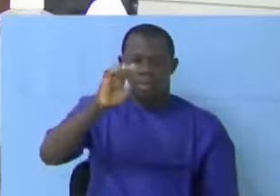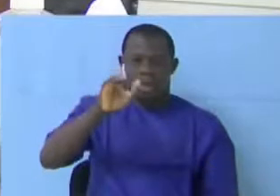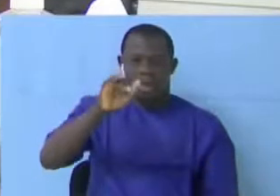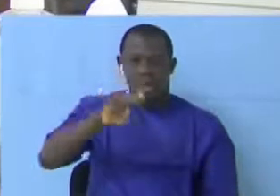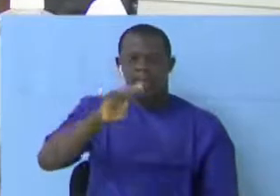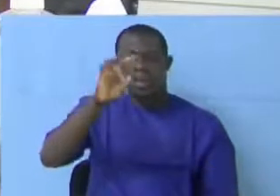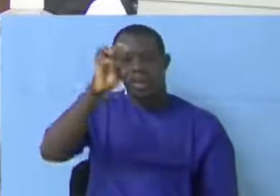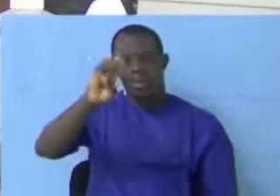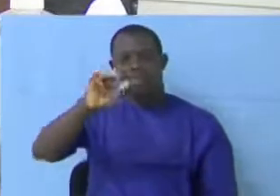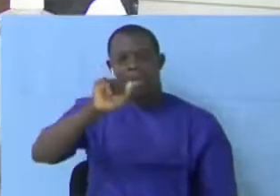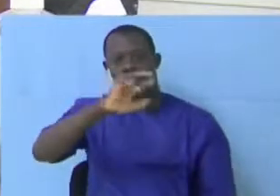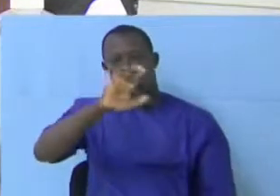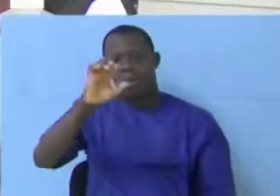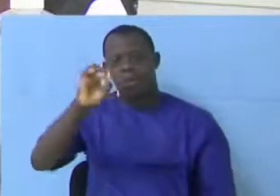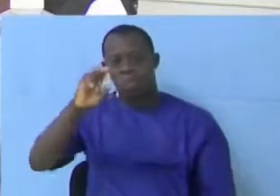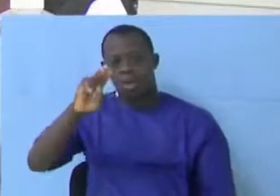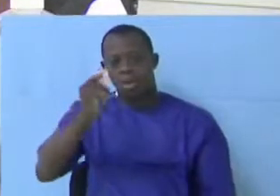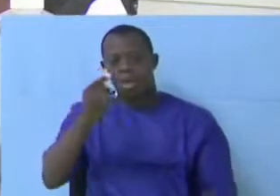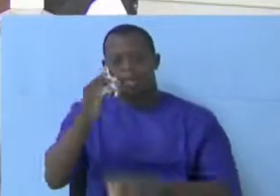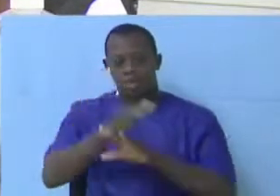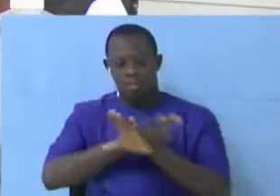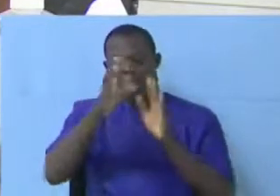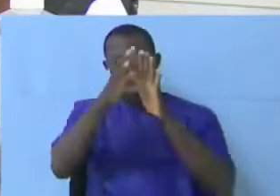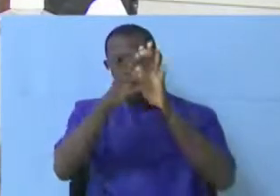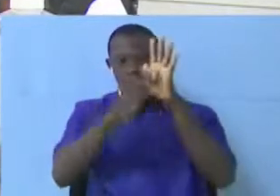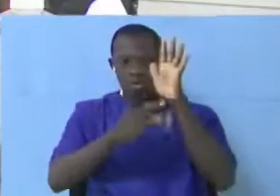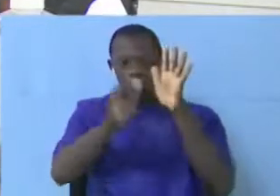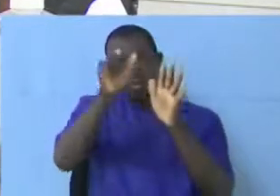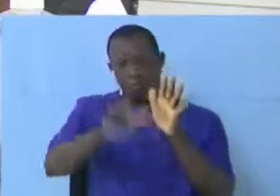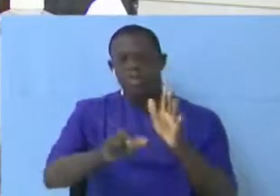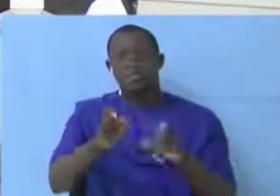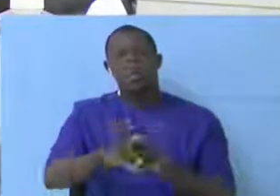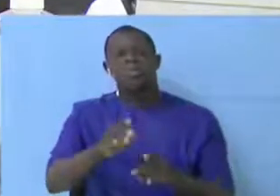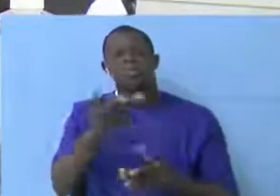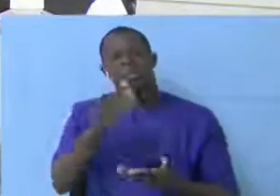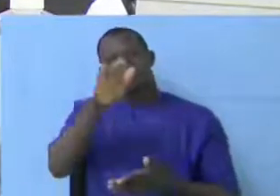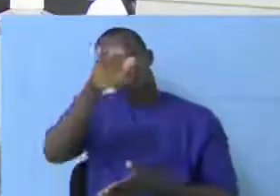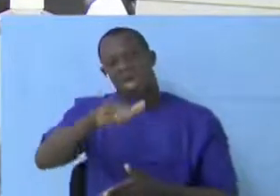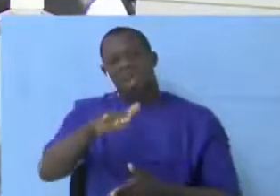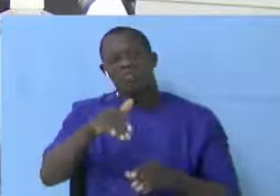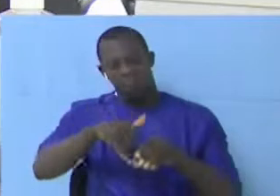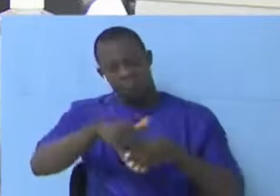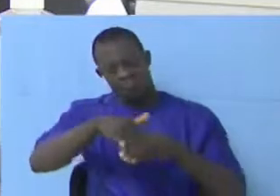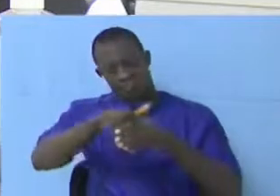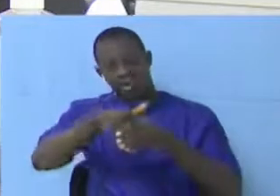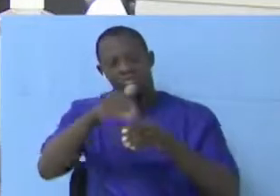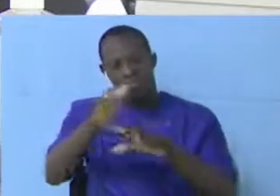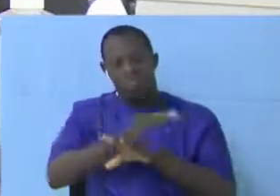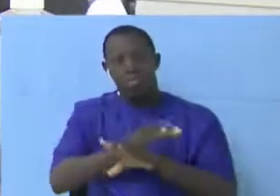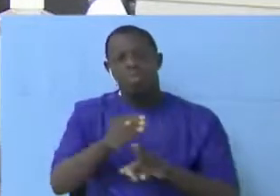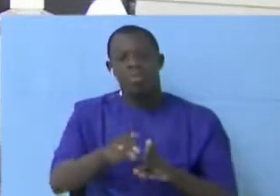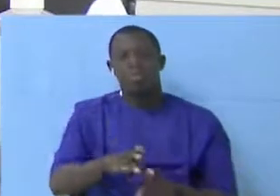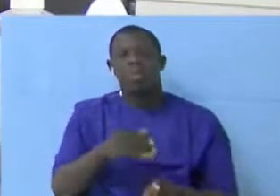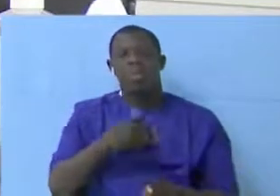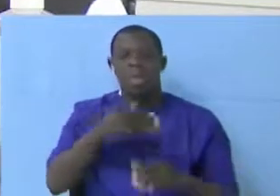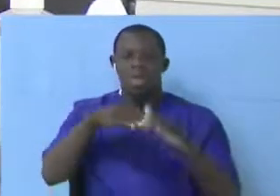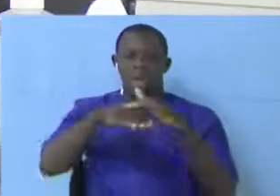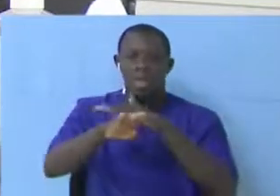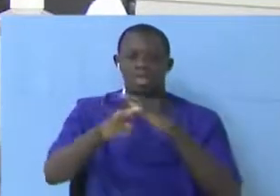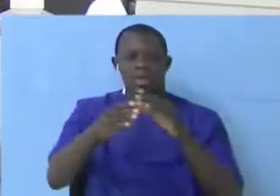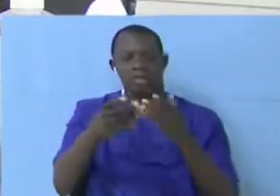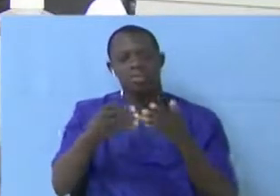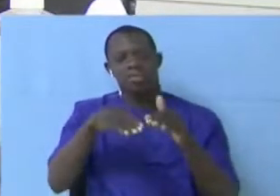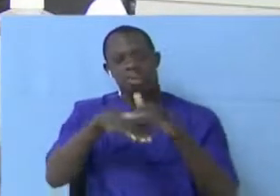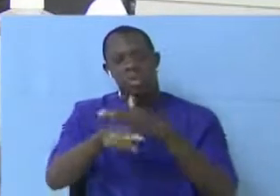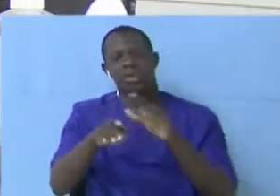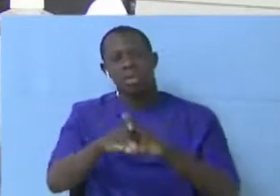Marong was the accountant, is a childhood friend. I I entered there, I said, boy, I have an urgent mission to Dhaka. Can I